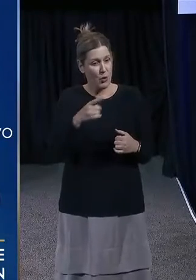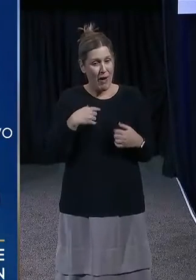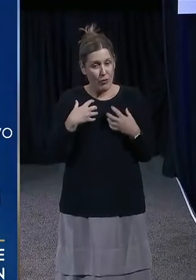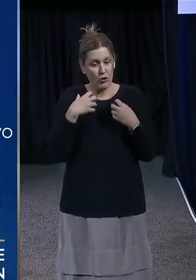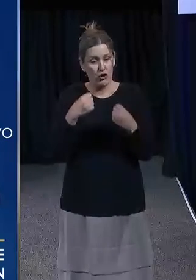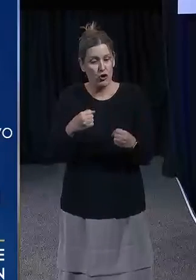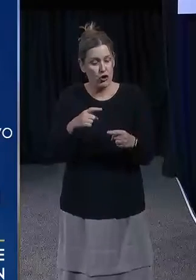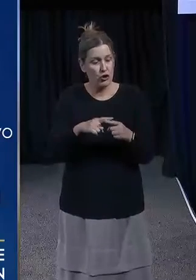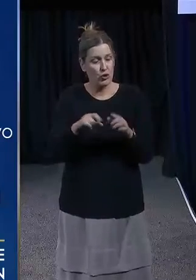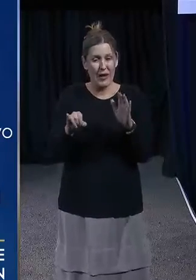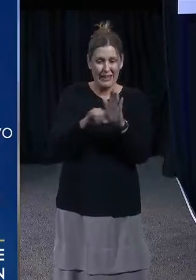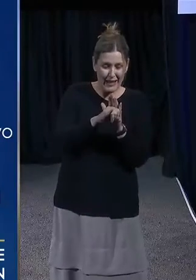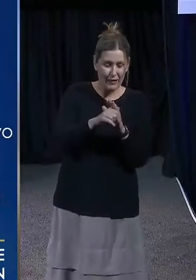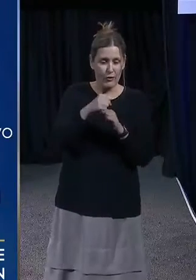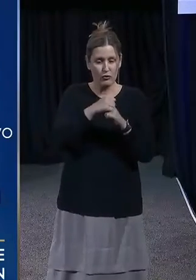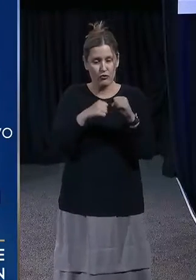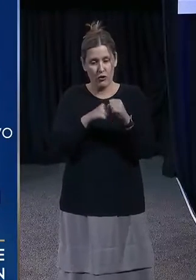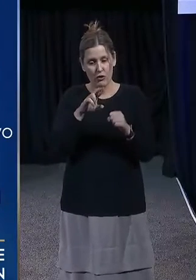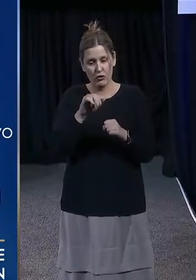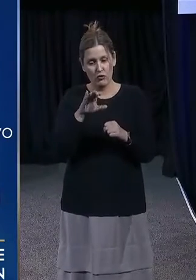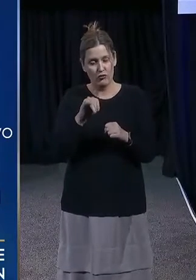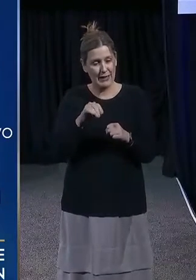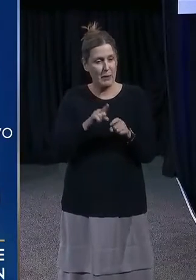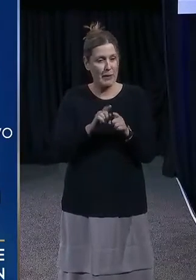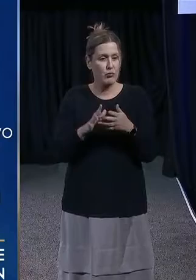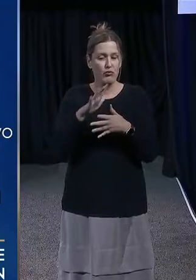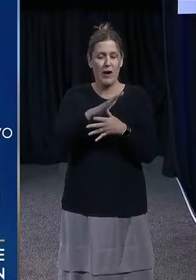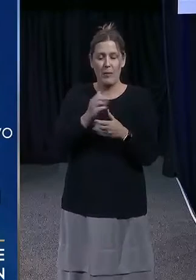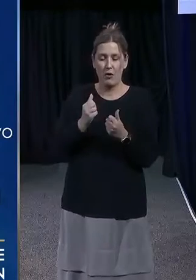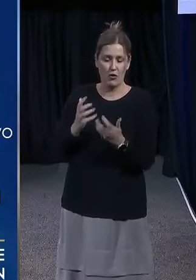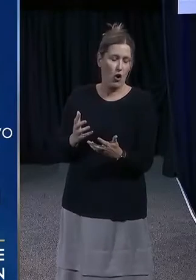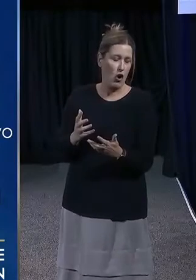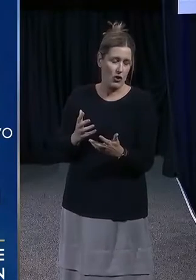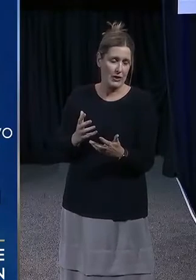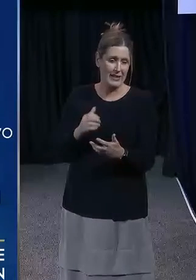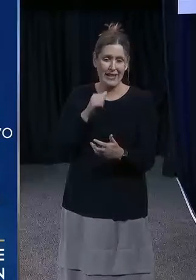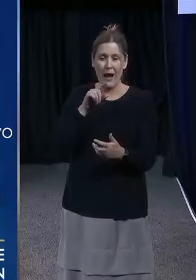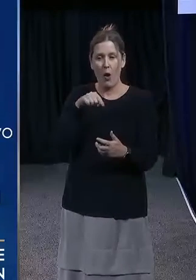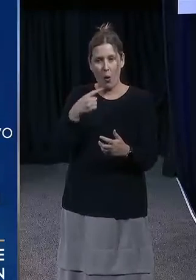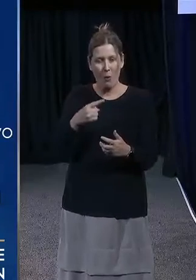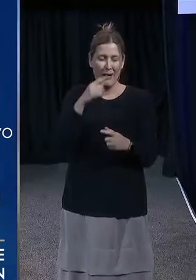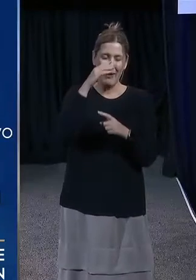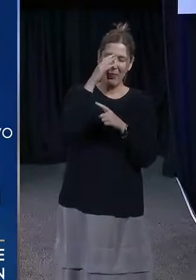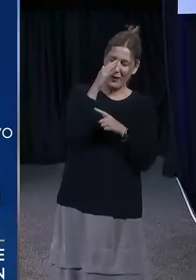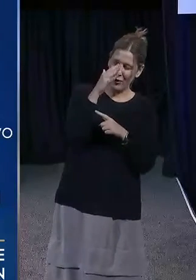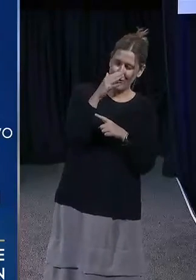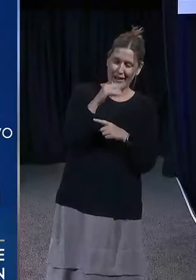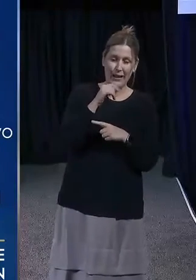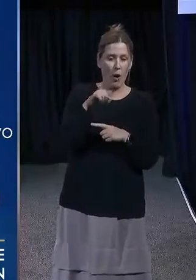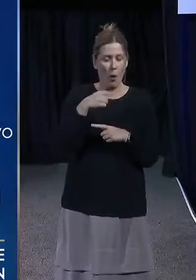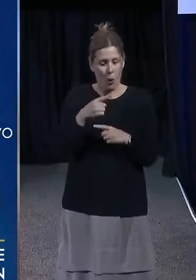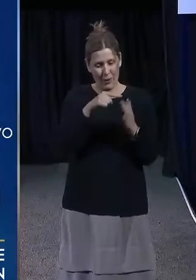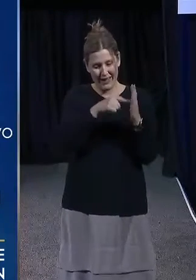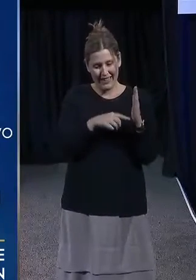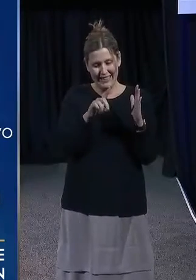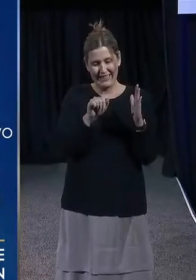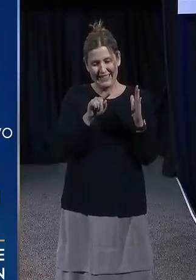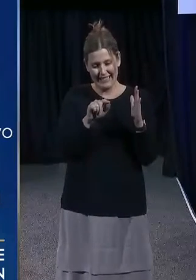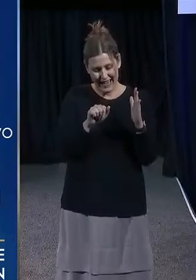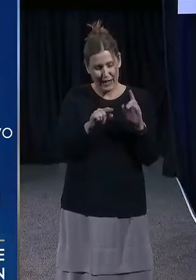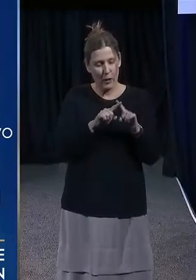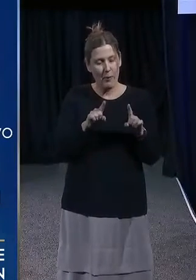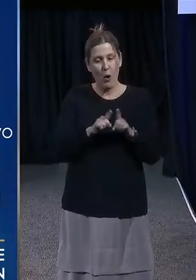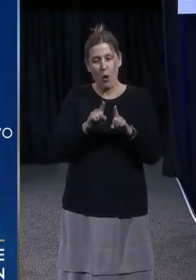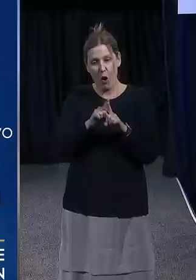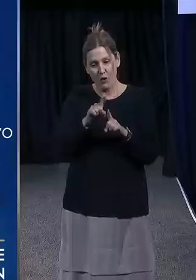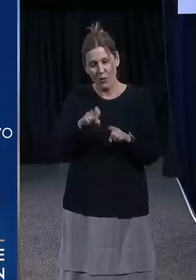structural racism as one of the primary causes, not only in theory, not only in data, but also to